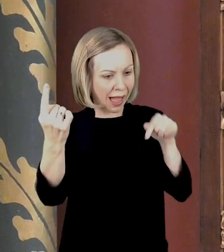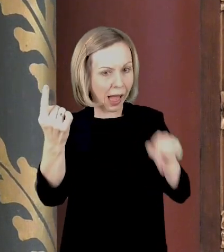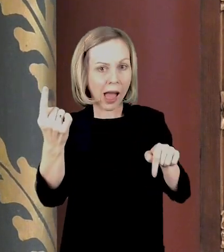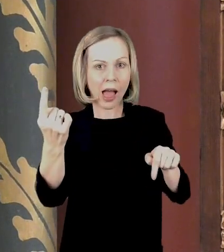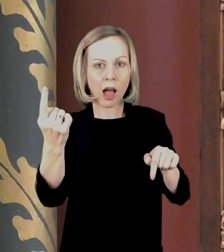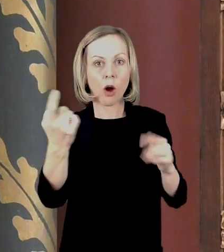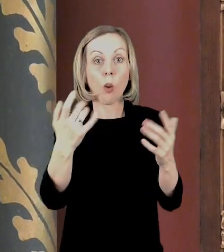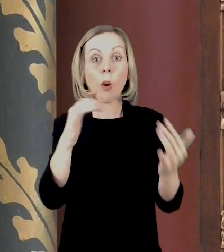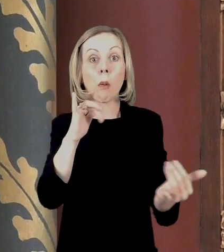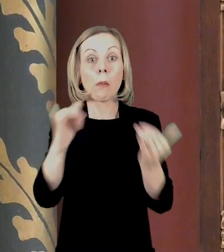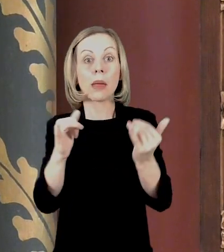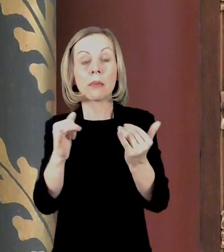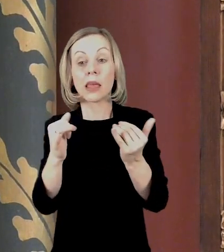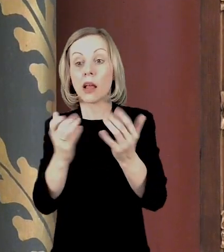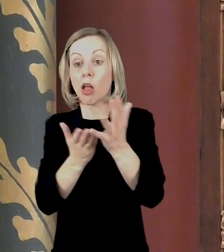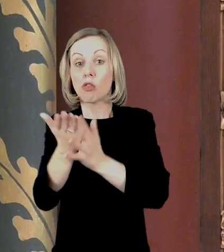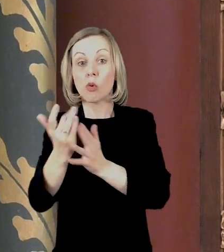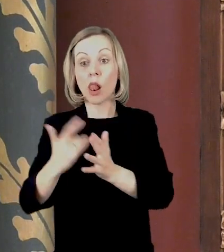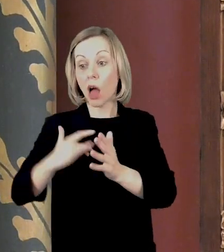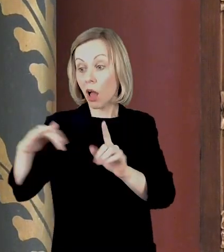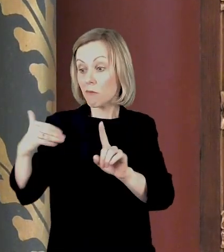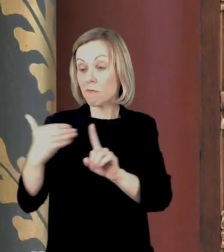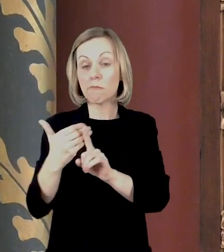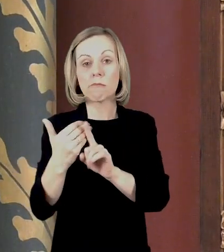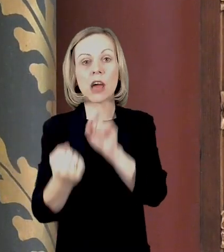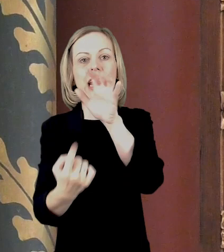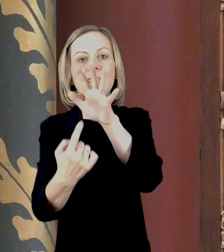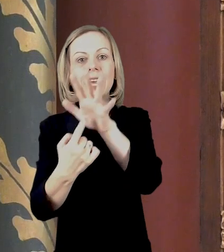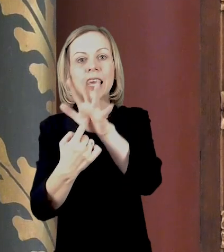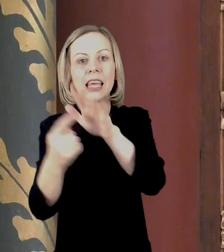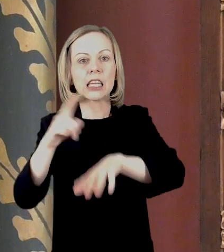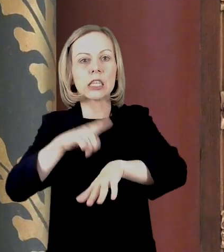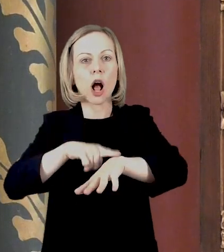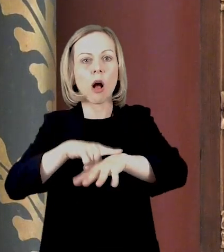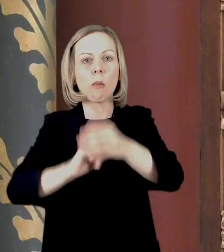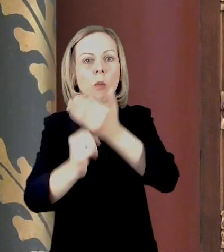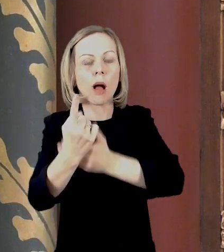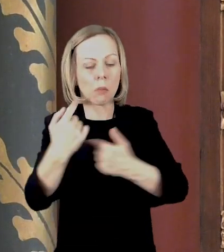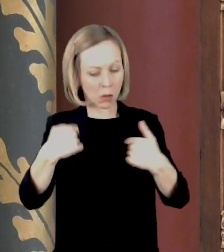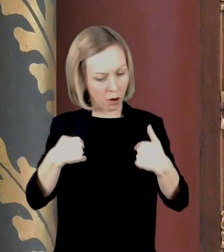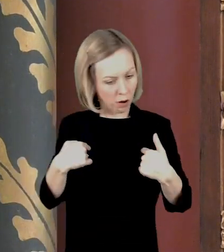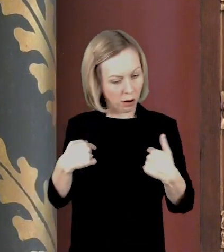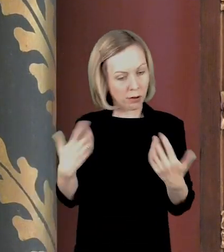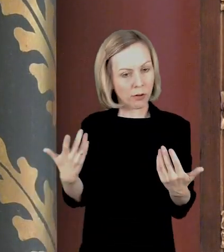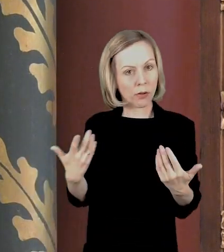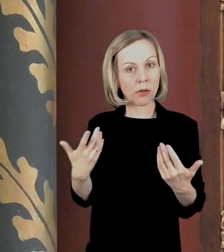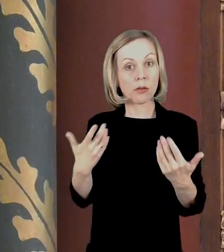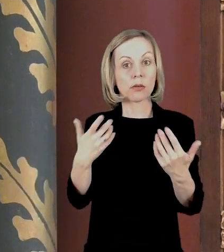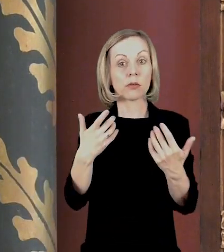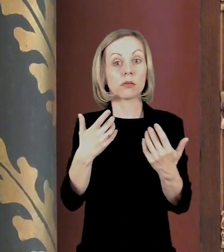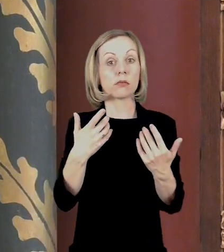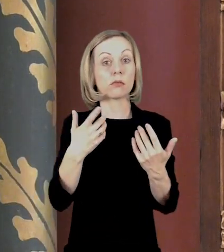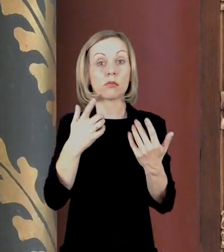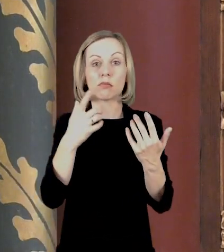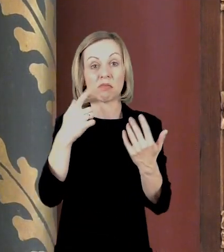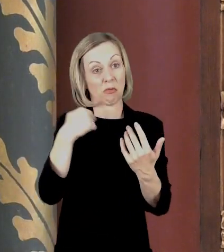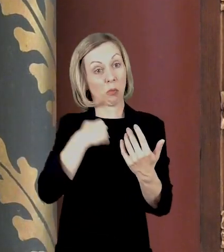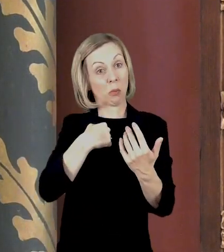key moments over the course of her lifetime. For me, Jubilee celebrations in far-off